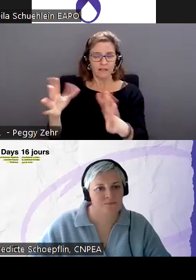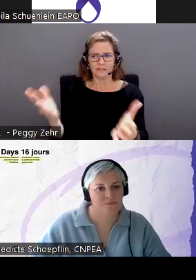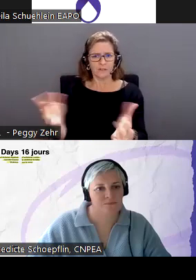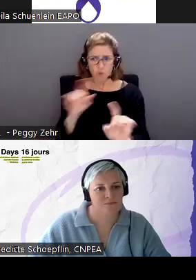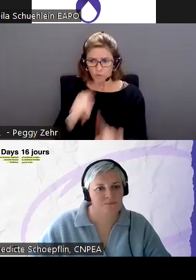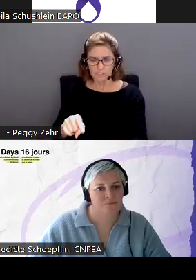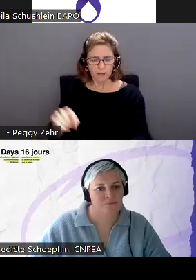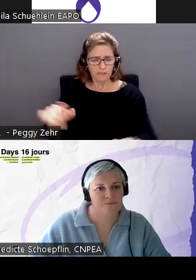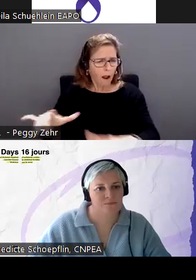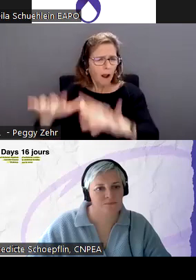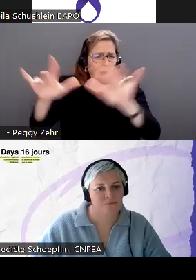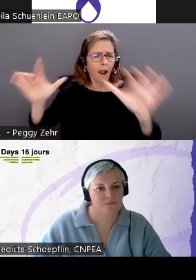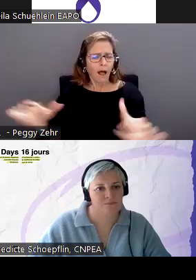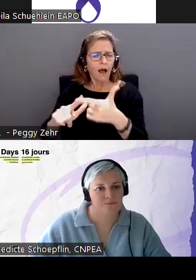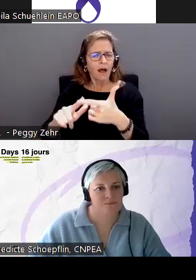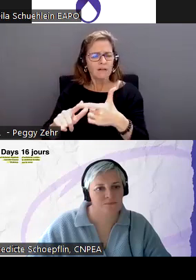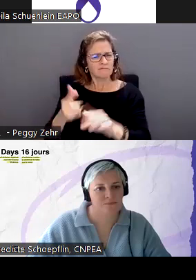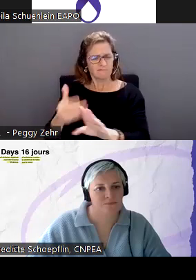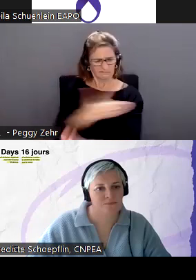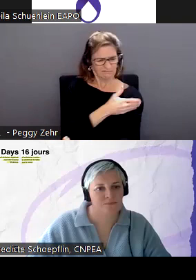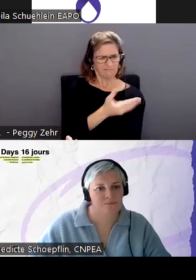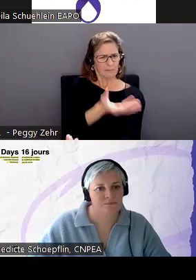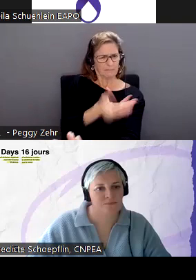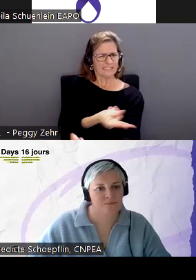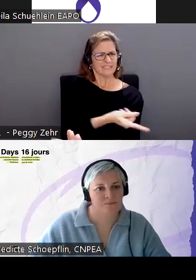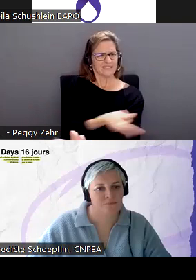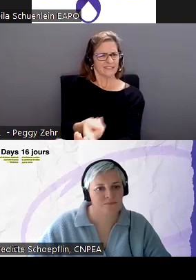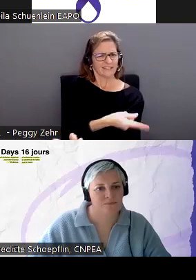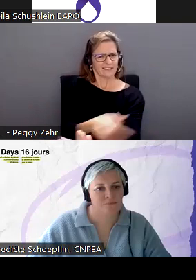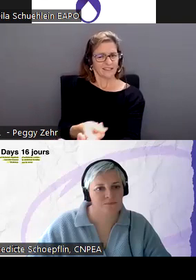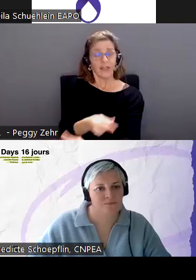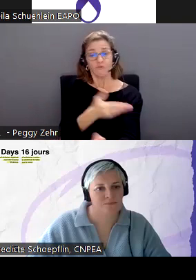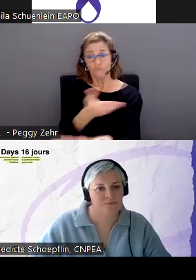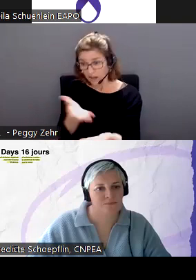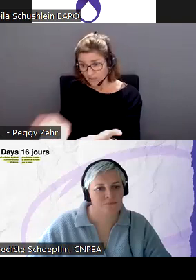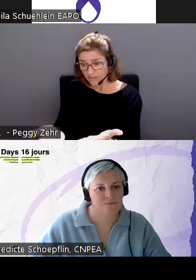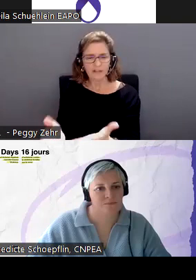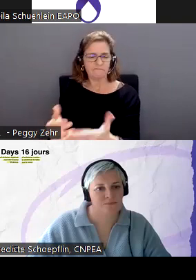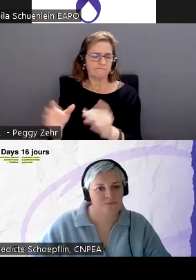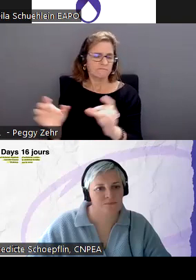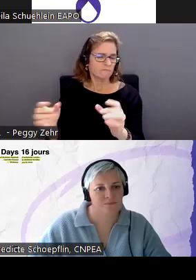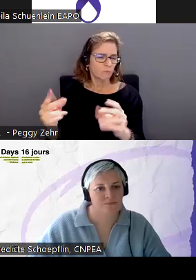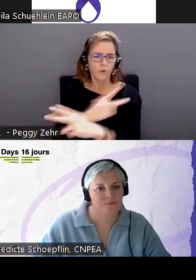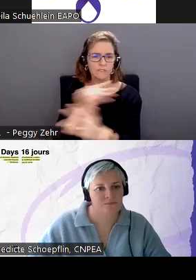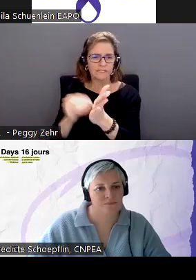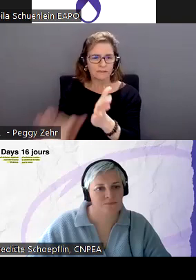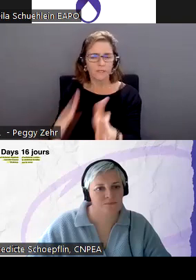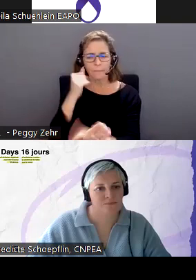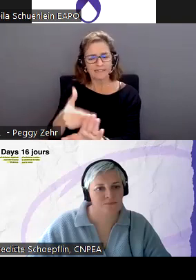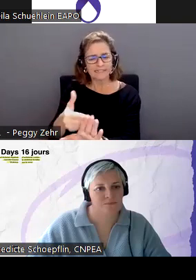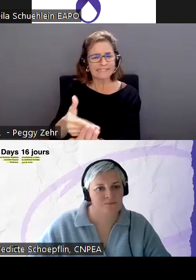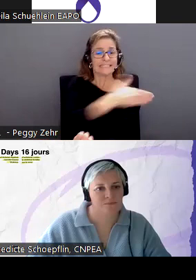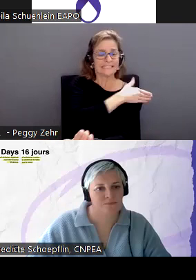systemic response, then we're waiting too long. So moving upstream toward prevention has to become